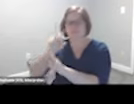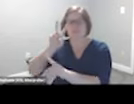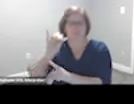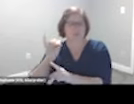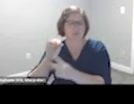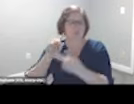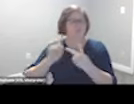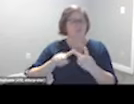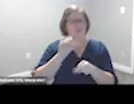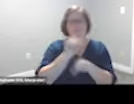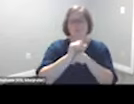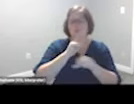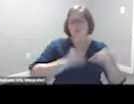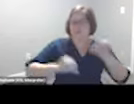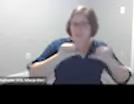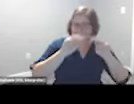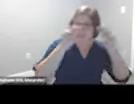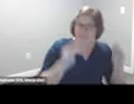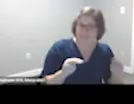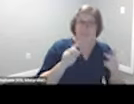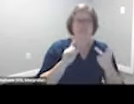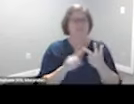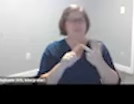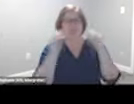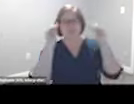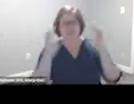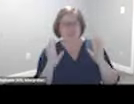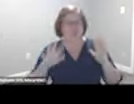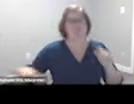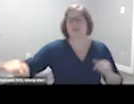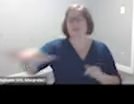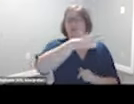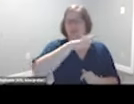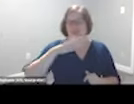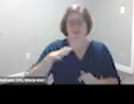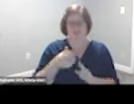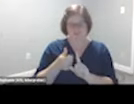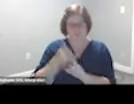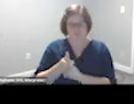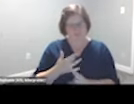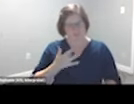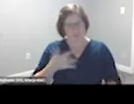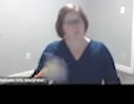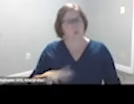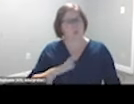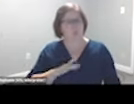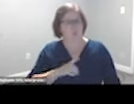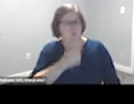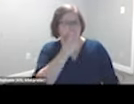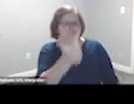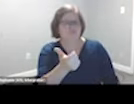science museums, they were teachers, they were people from all over the place. But they were people who thought this would be interesting, who wanted to learn more